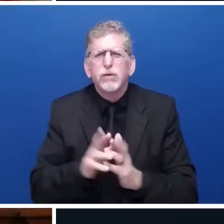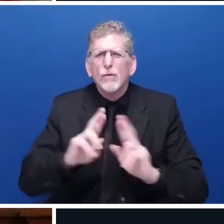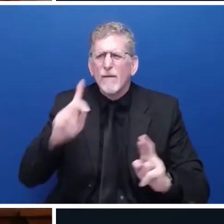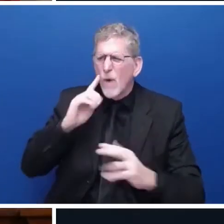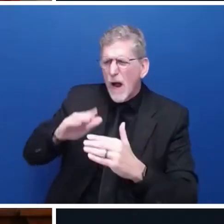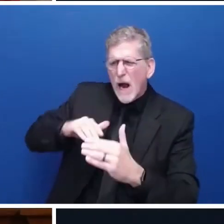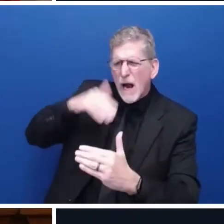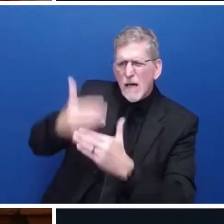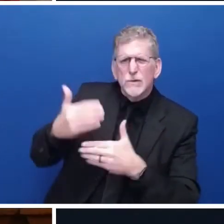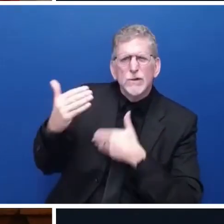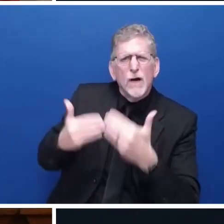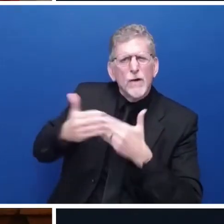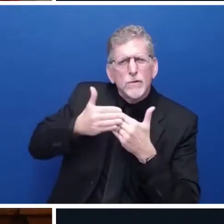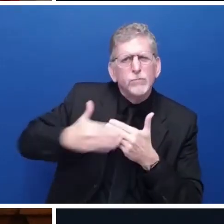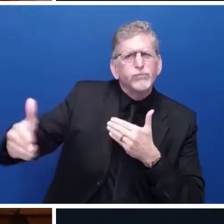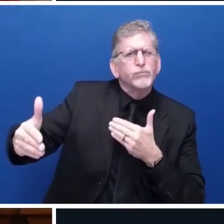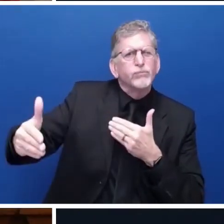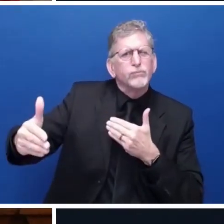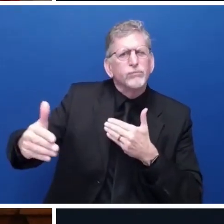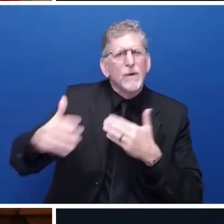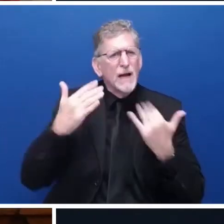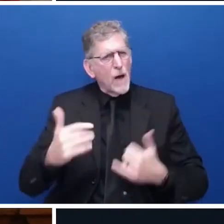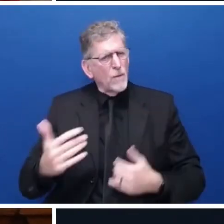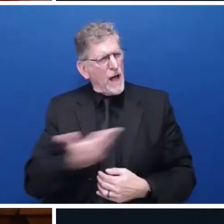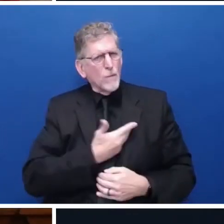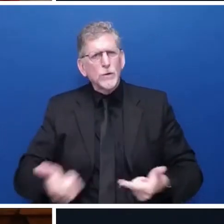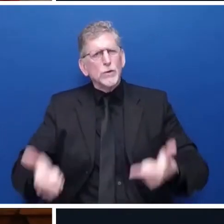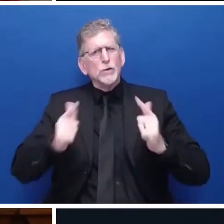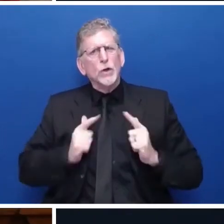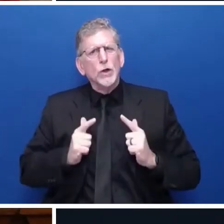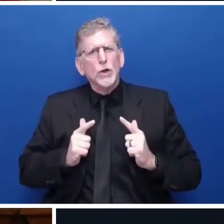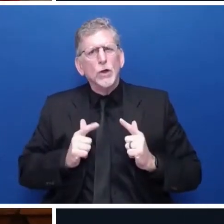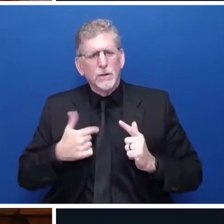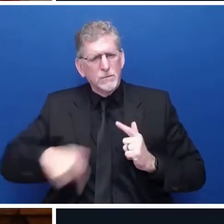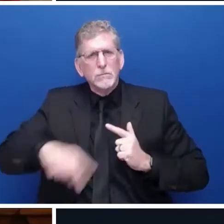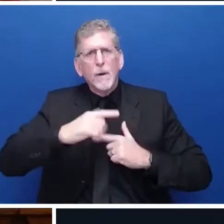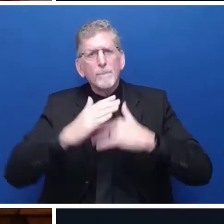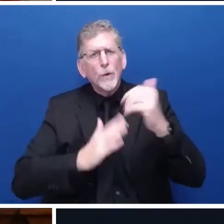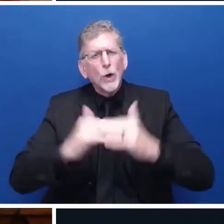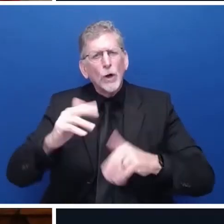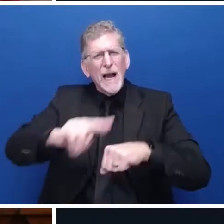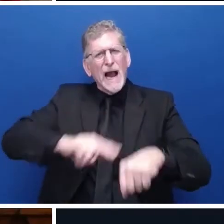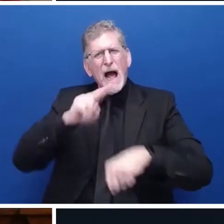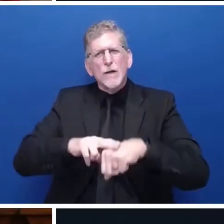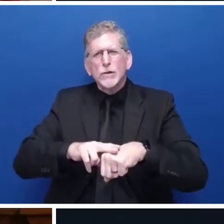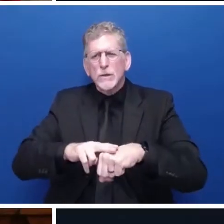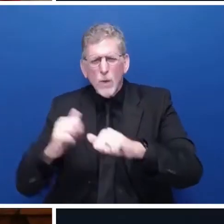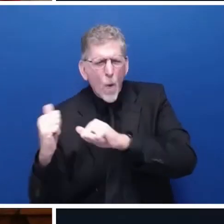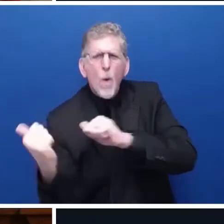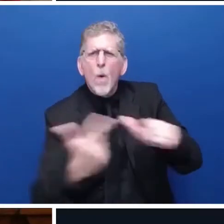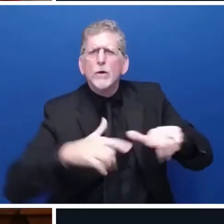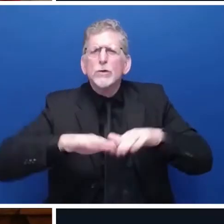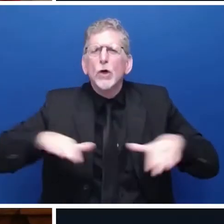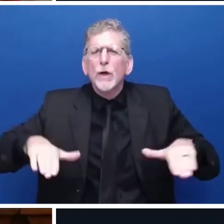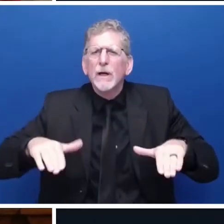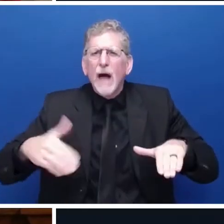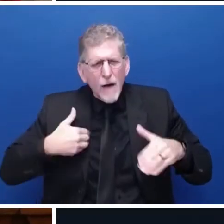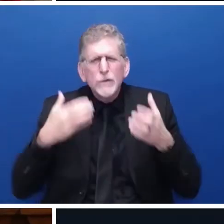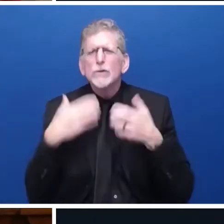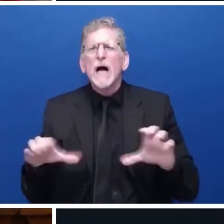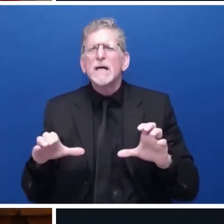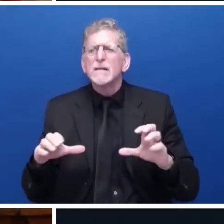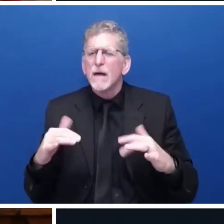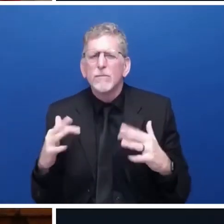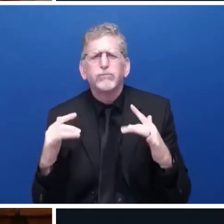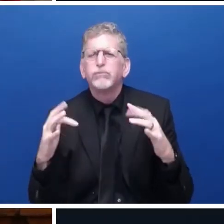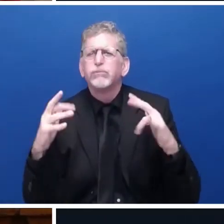Together we're building a nation where every child has the chance to reach higher and go further, where government answers to